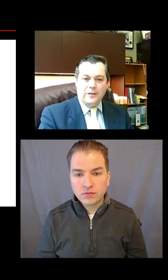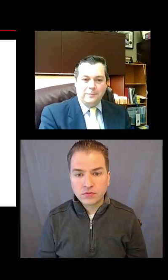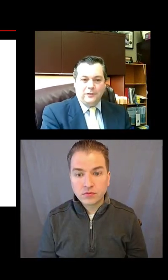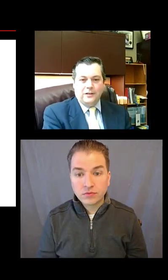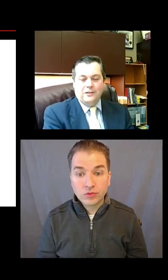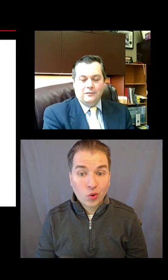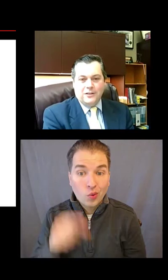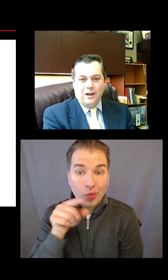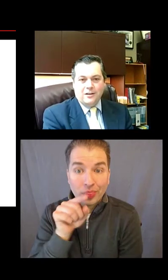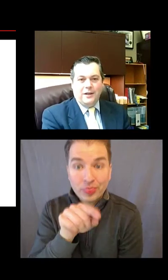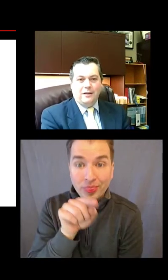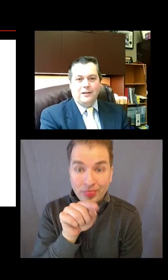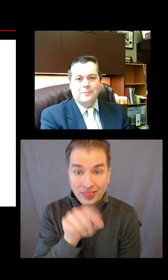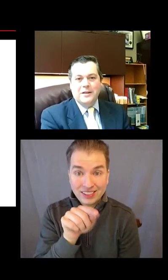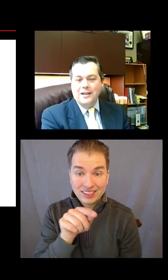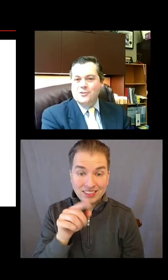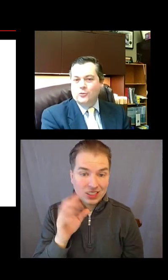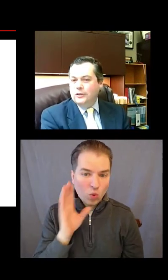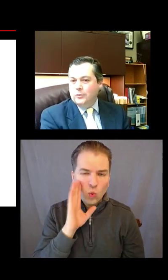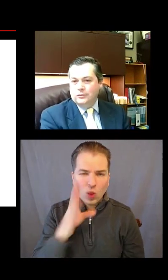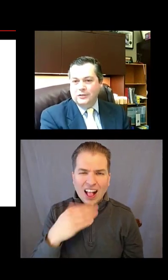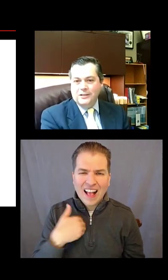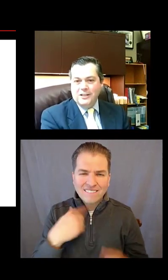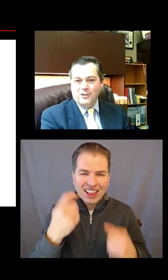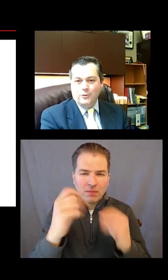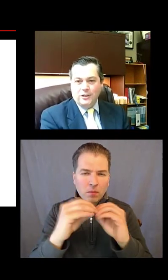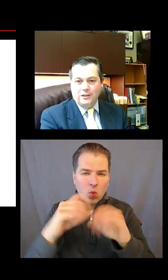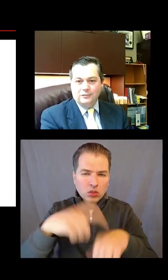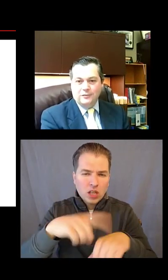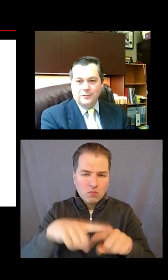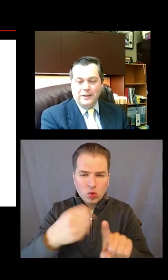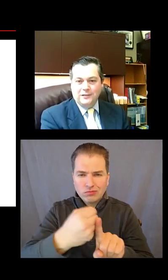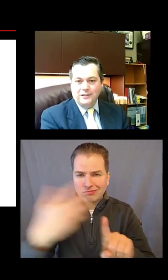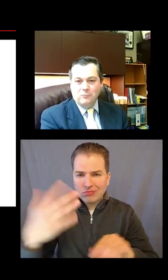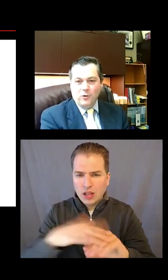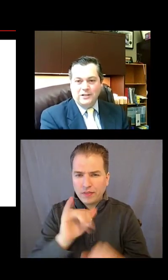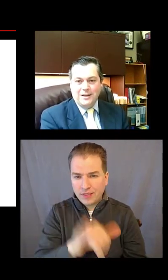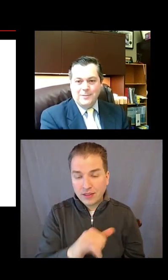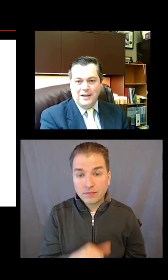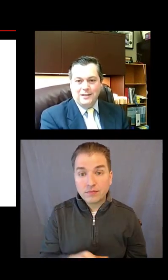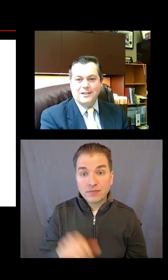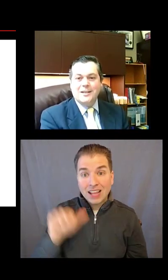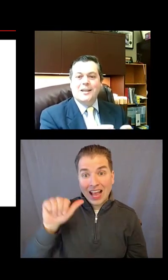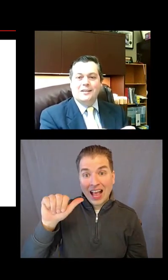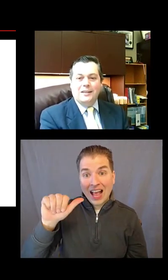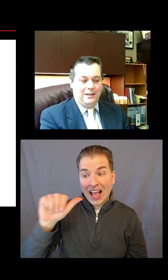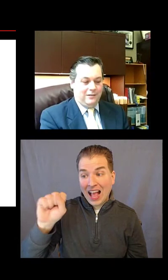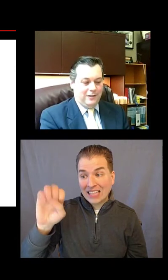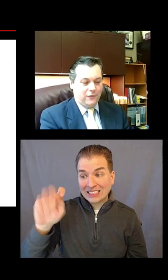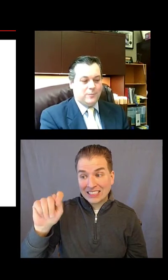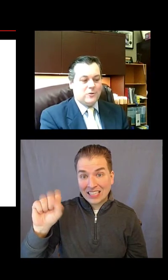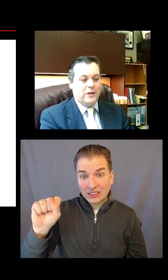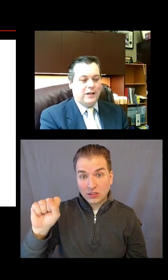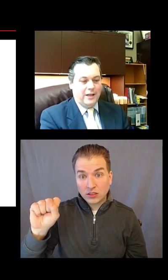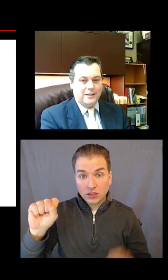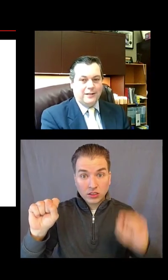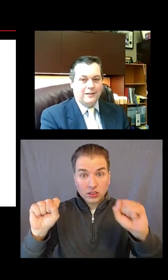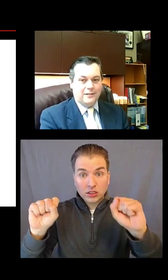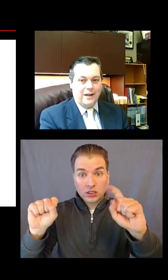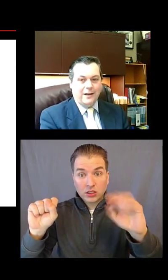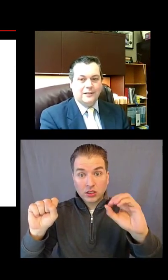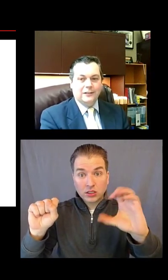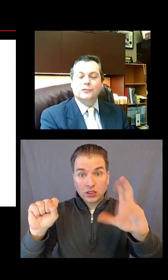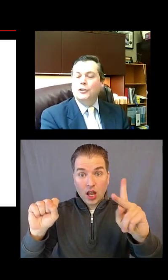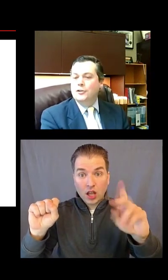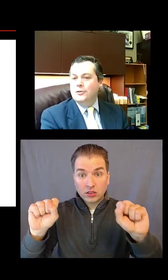There's a few people looking to talk about M&A, so we will continue to spend a little more time on this. The difference between an asset